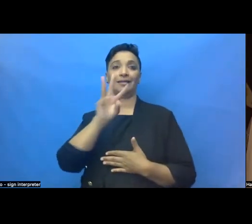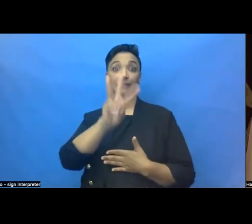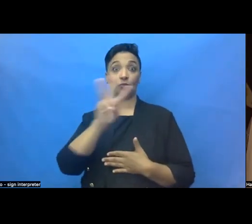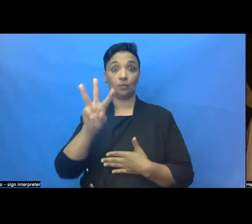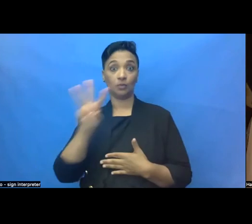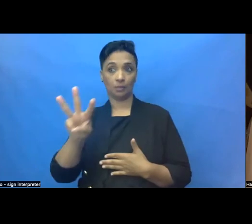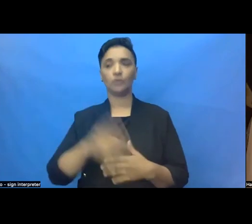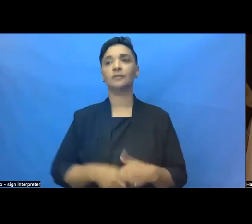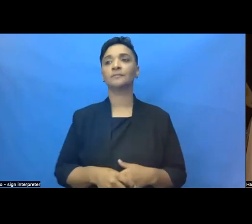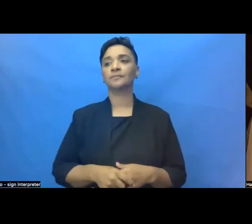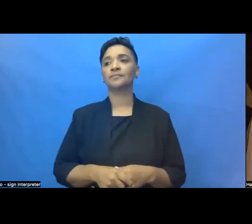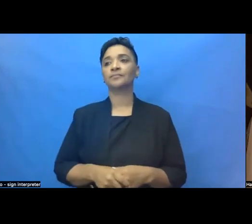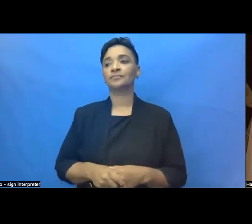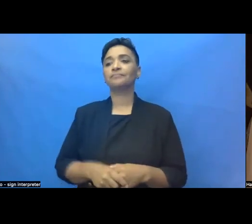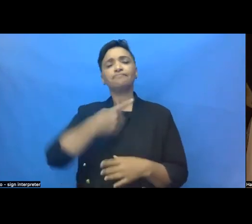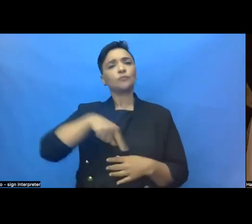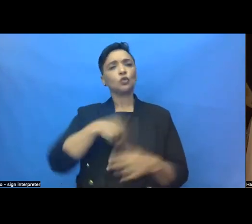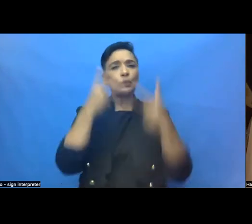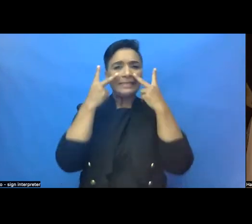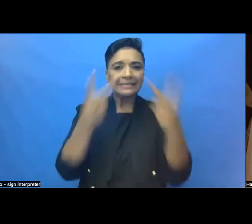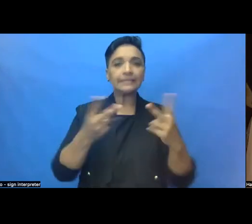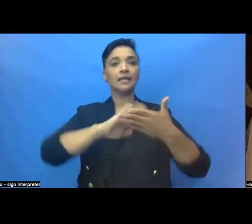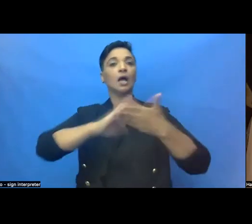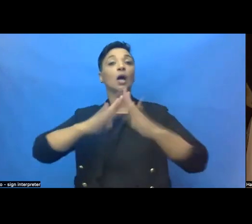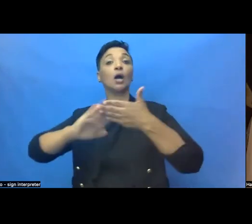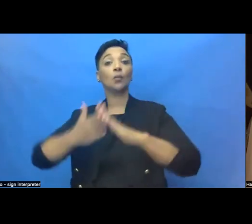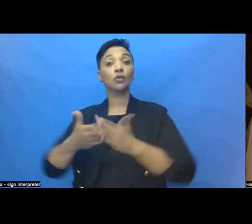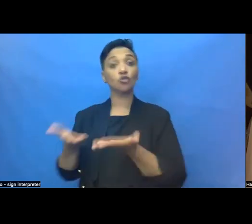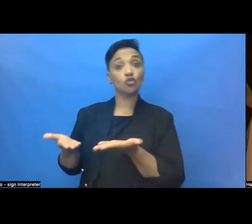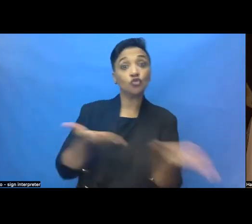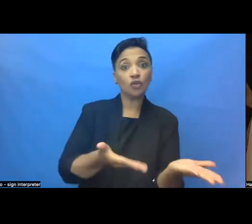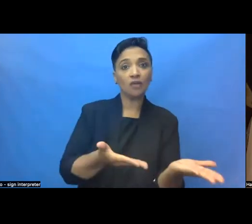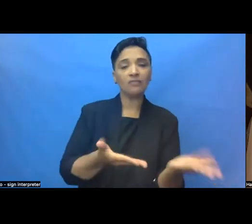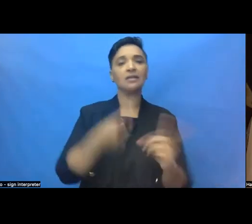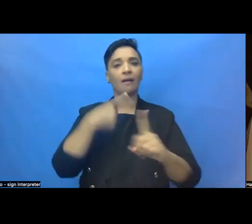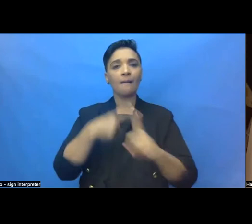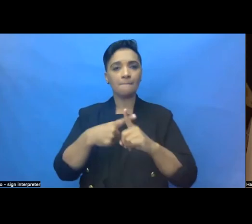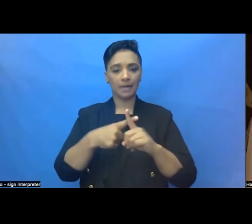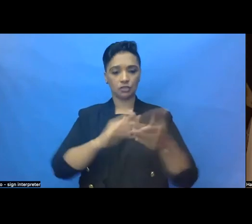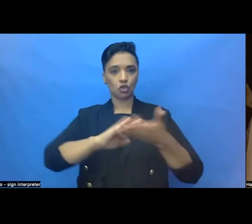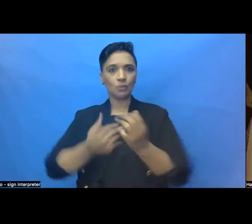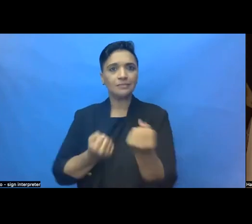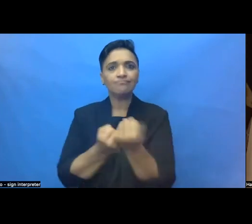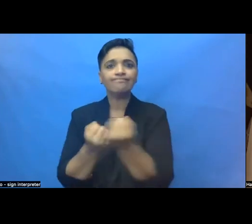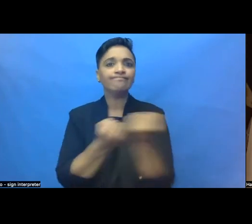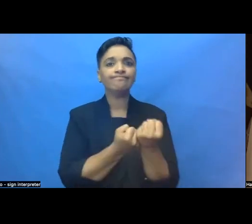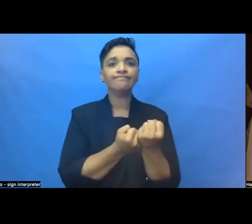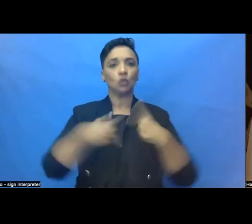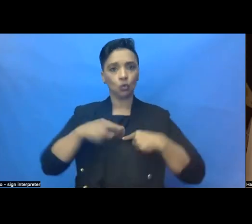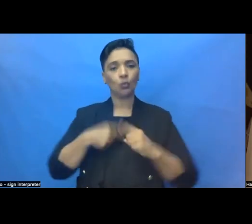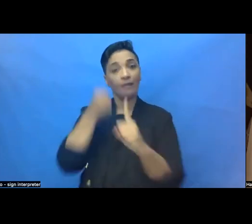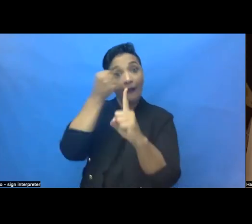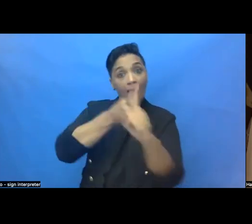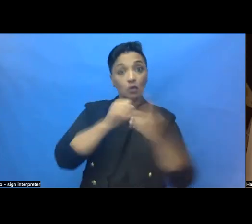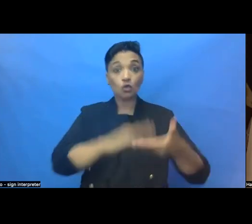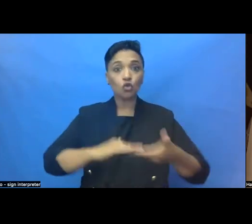community service and family support to prevent institutionalization, DRI also trained and supported advocacy organizations